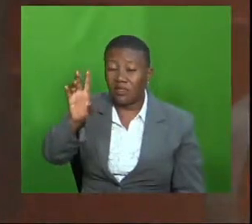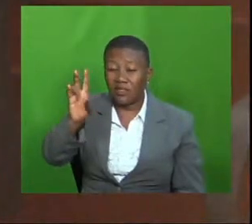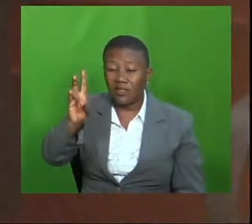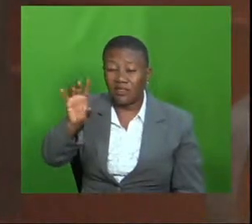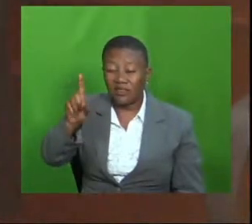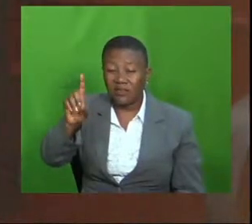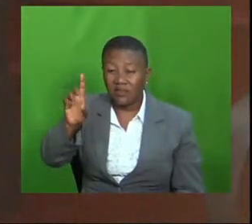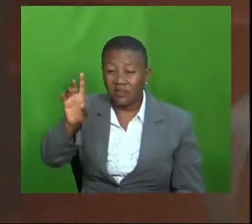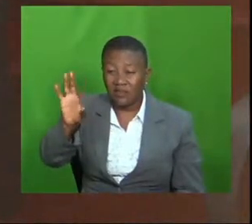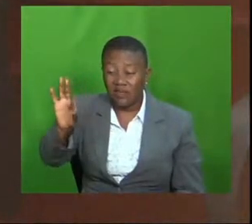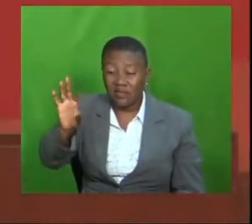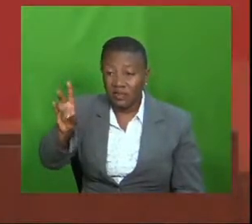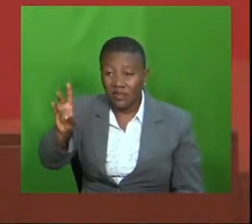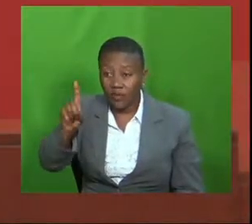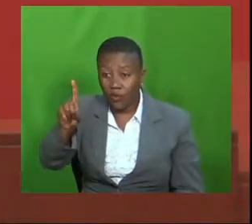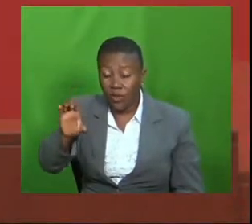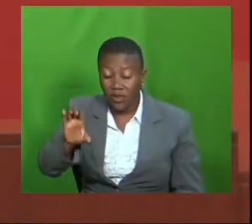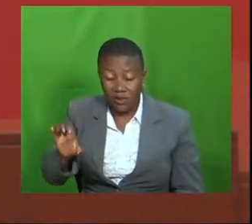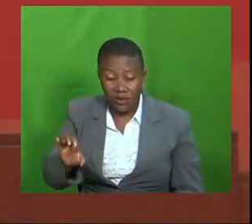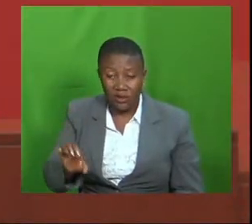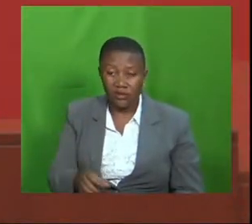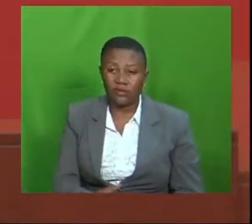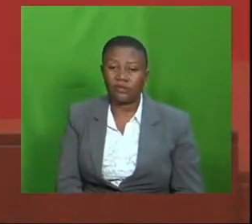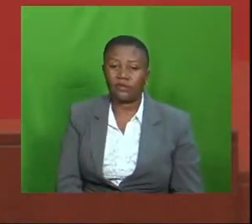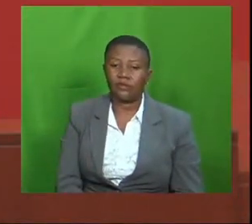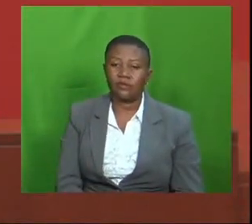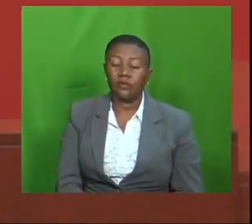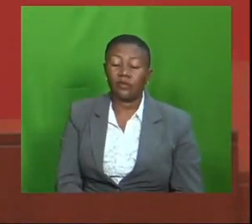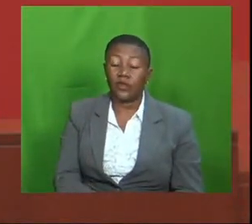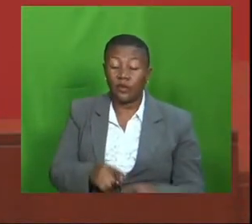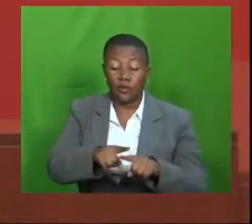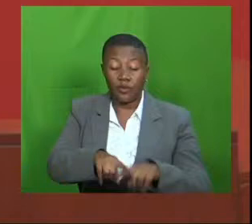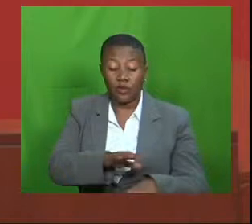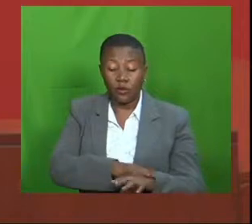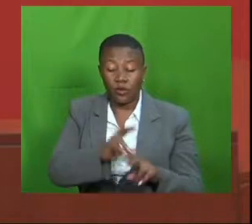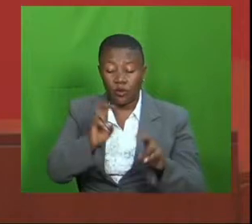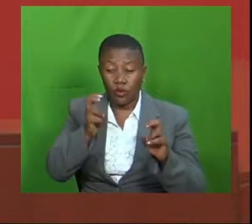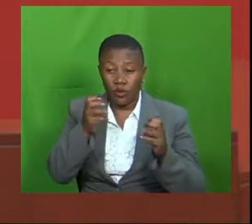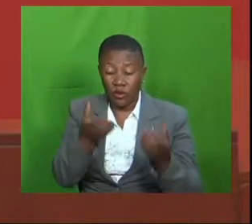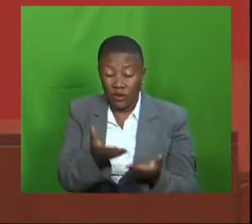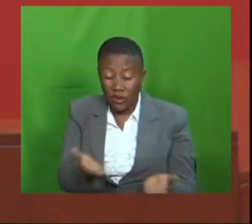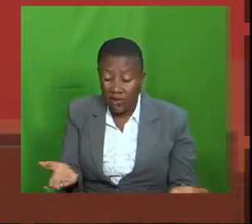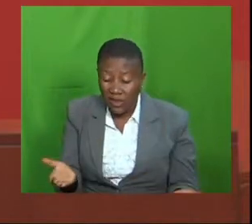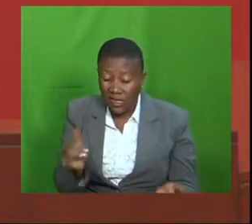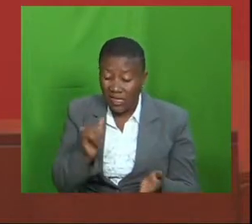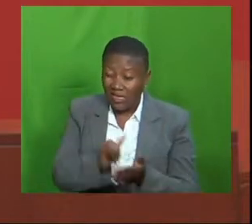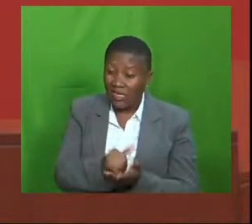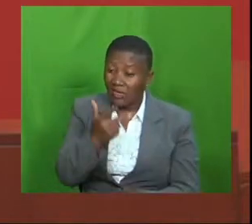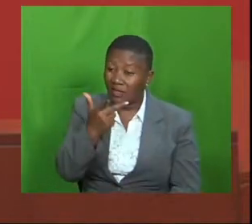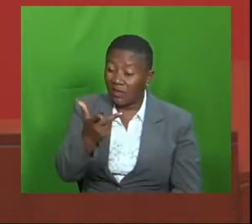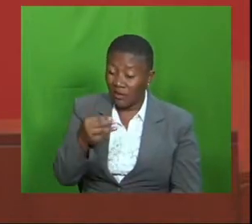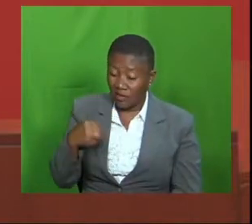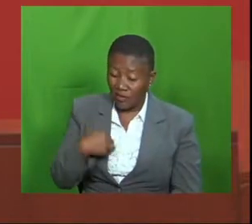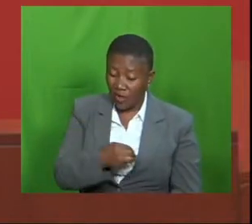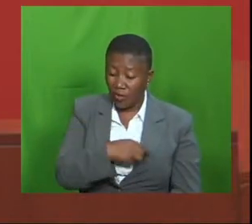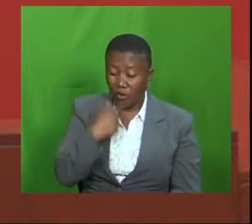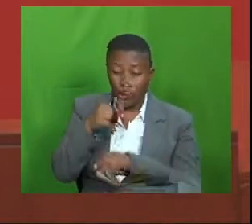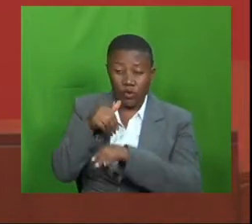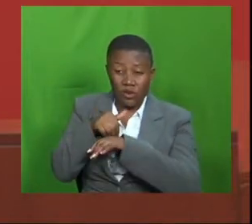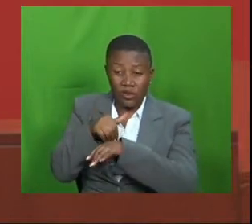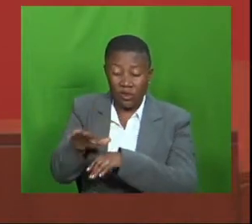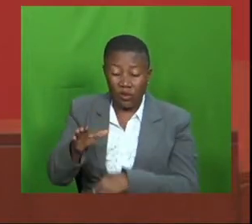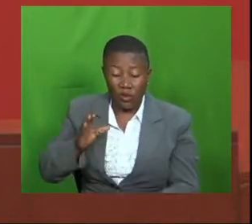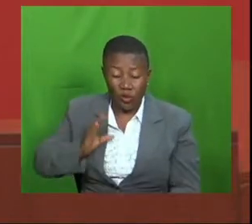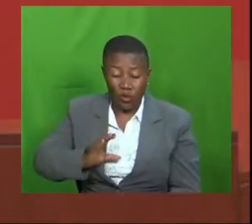On the contrary, in relation to the matter before us, the absenteeism of the 3 members is referred to the committee in accordance